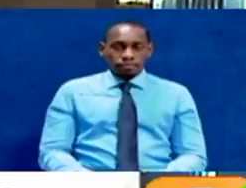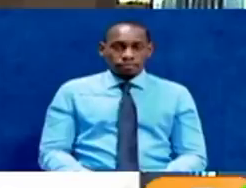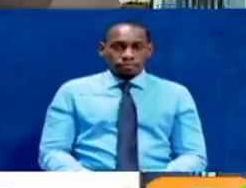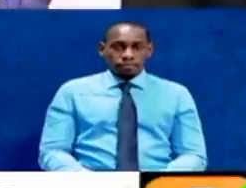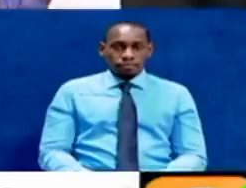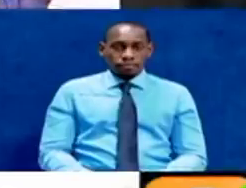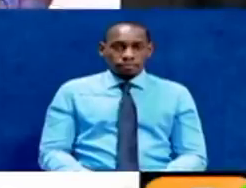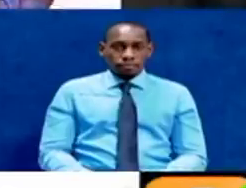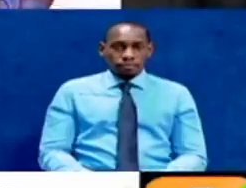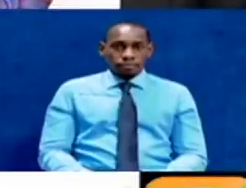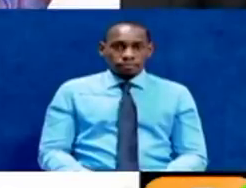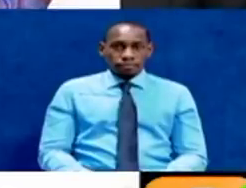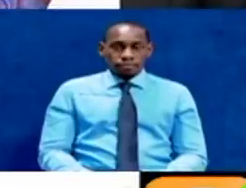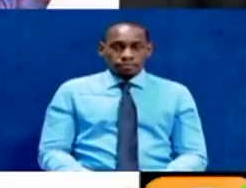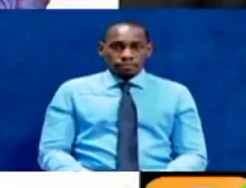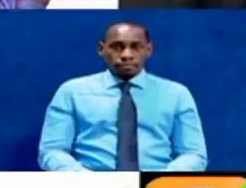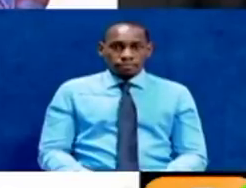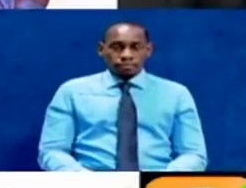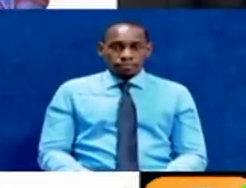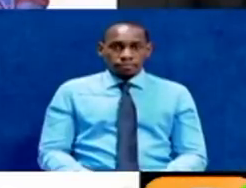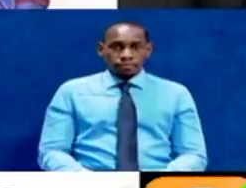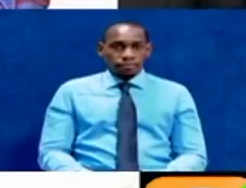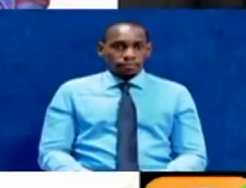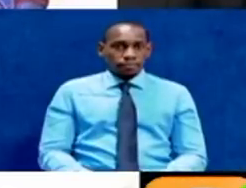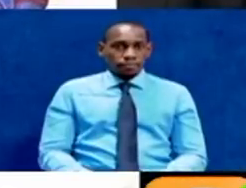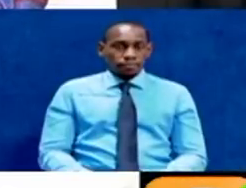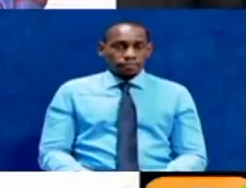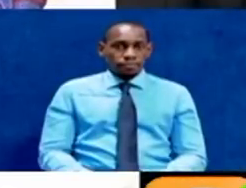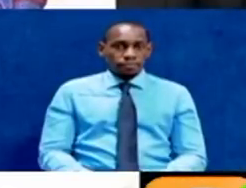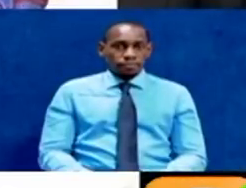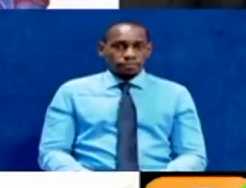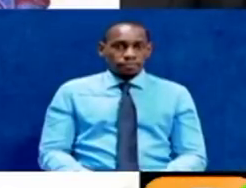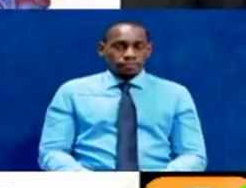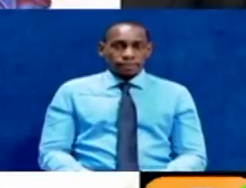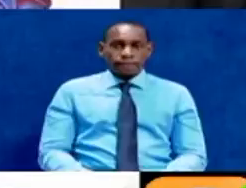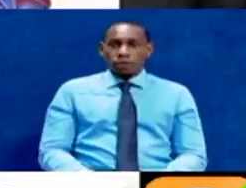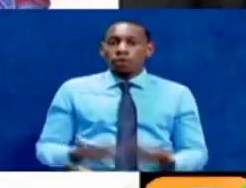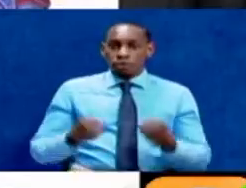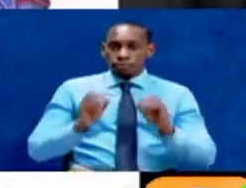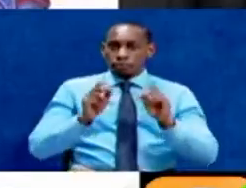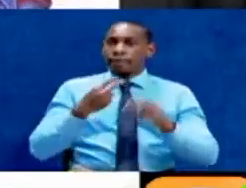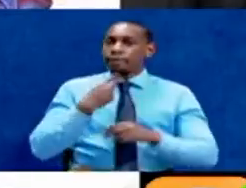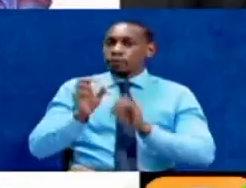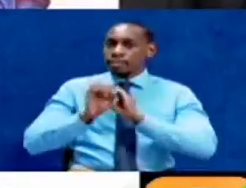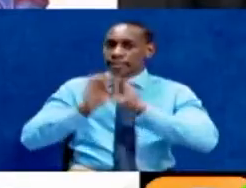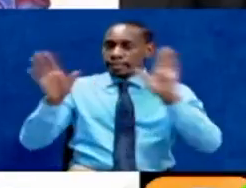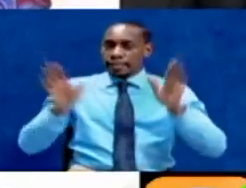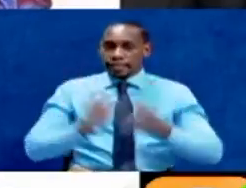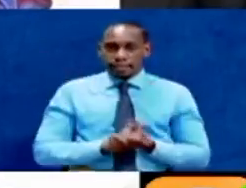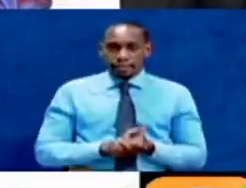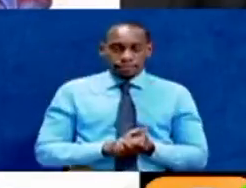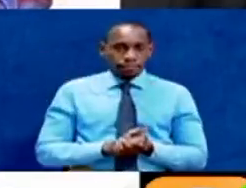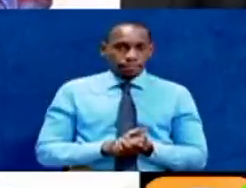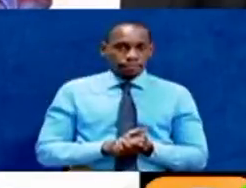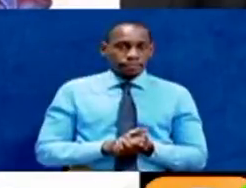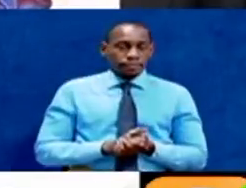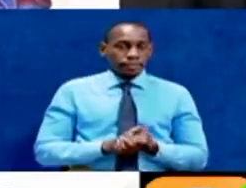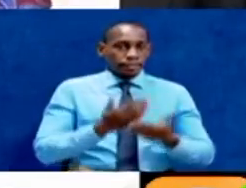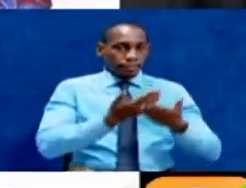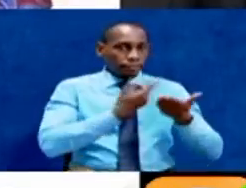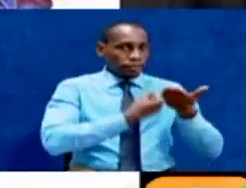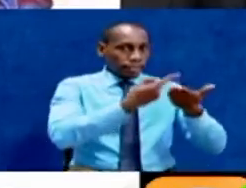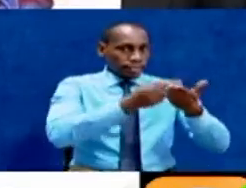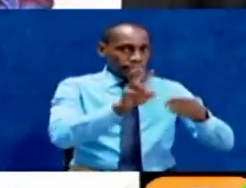Okay, Honorable Linturi, can you hear me? Do we now have you on the line? Yes, I can. Good. I don't know if you've caught any of that conversation. We were speaking